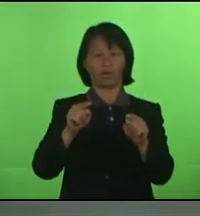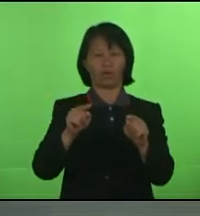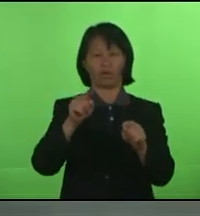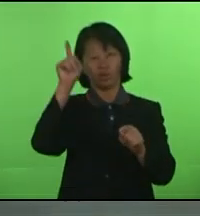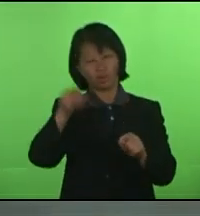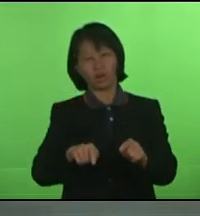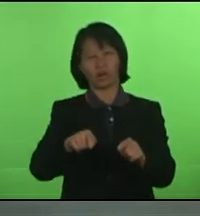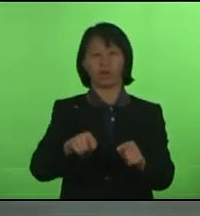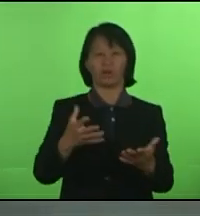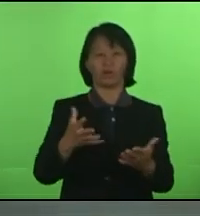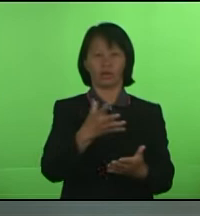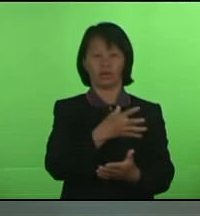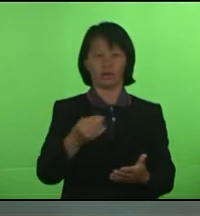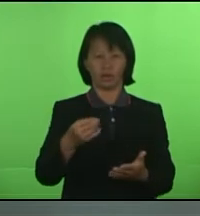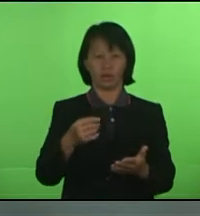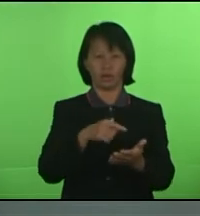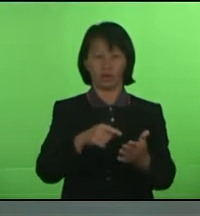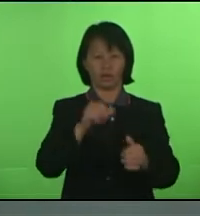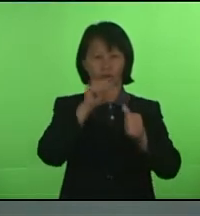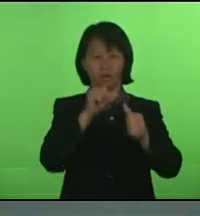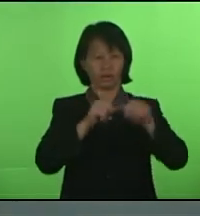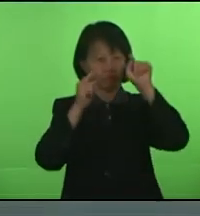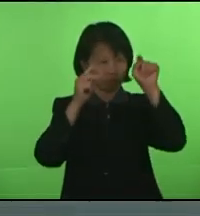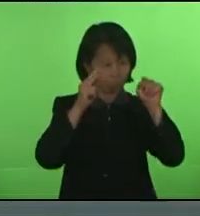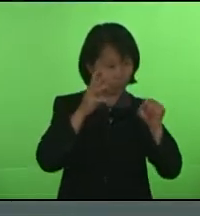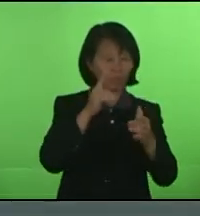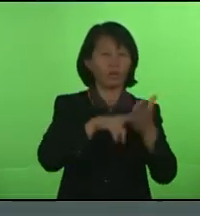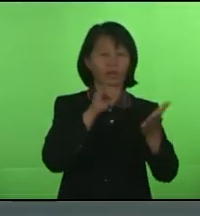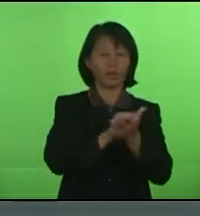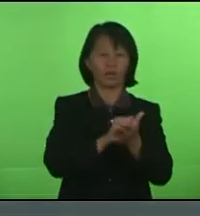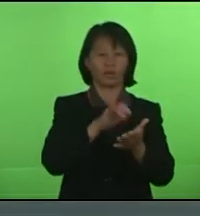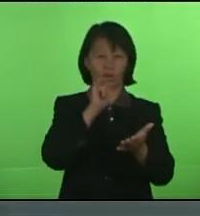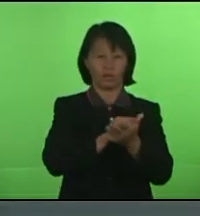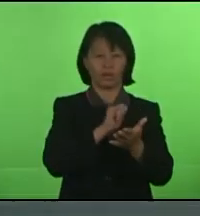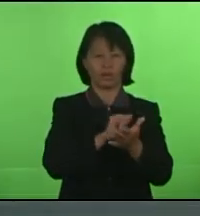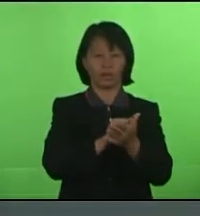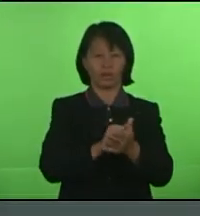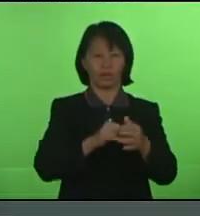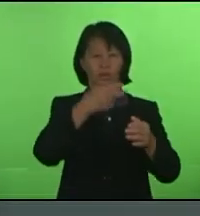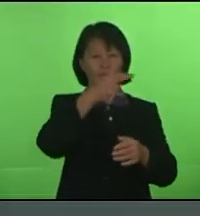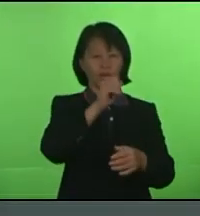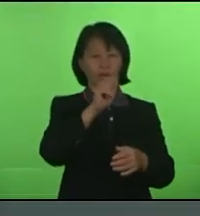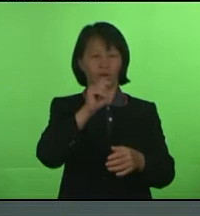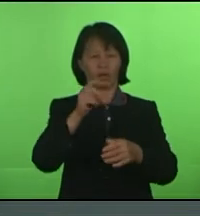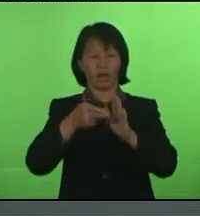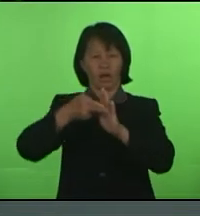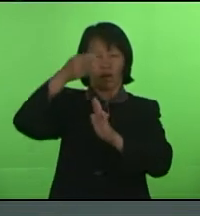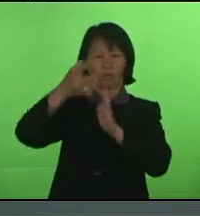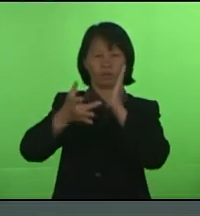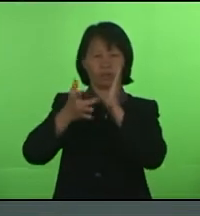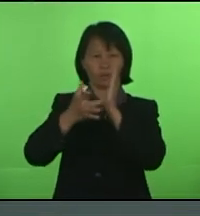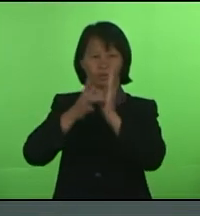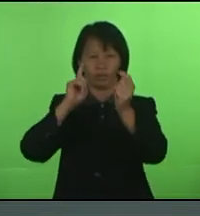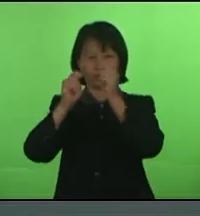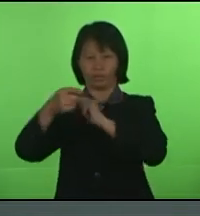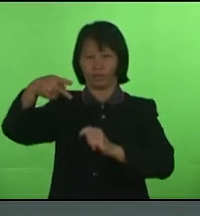colon and slash, and what each one of these refer to. This is the HTTP is